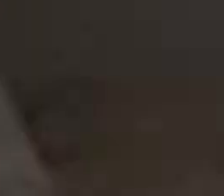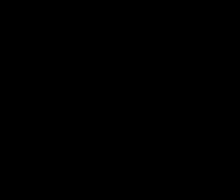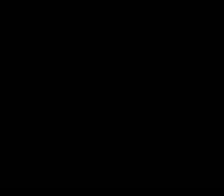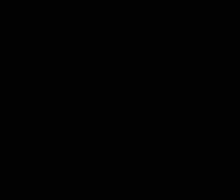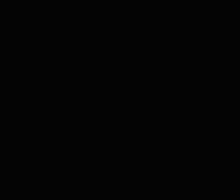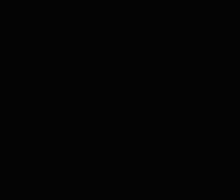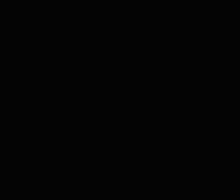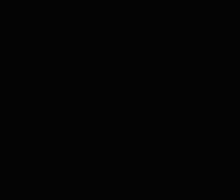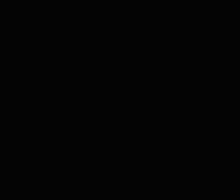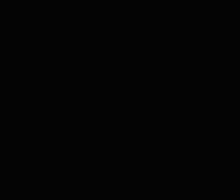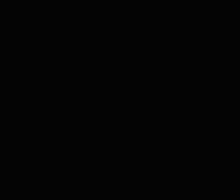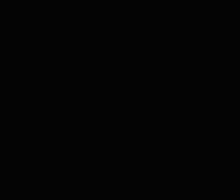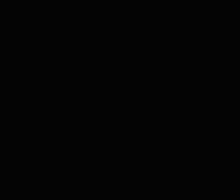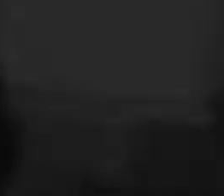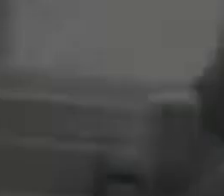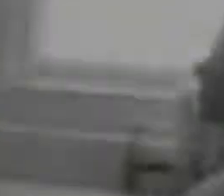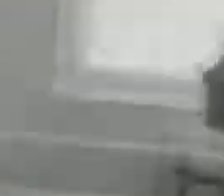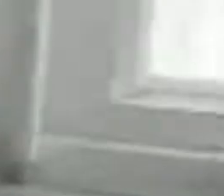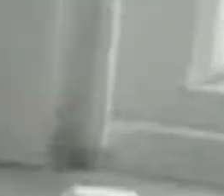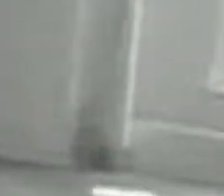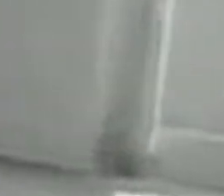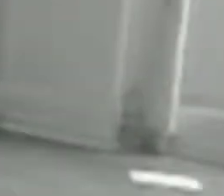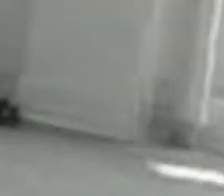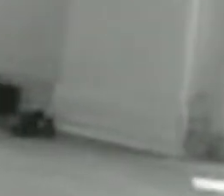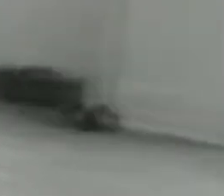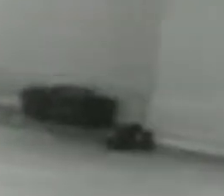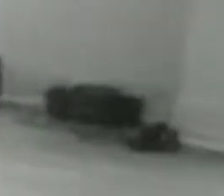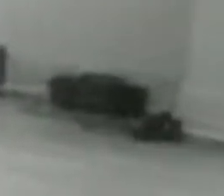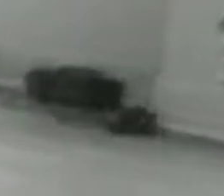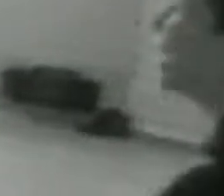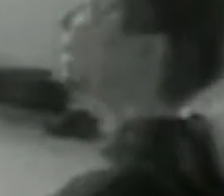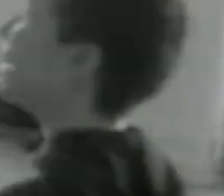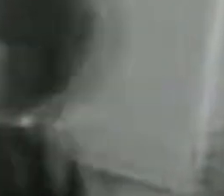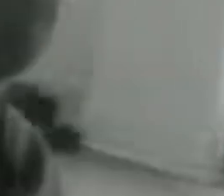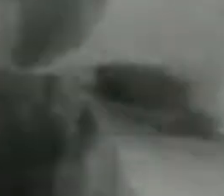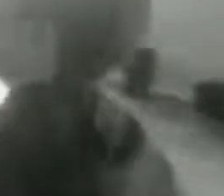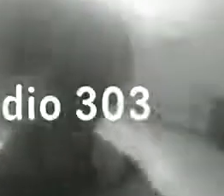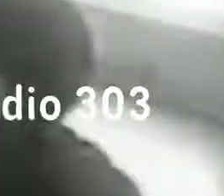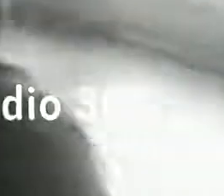Merci. The prompts is going to be right here. Okay?